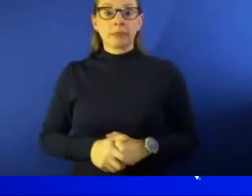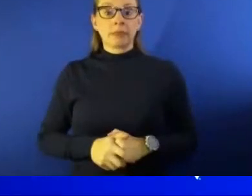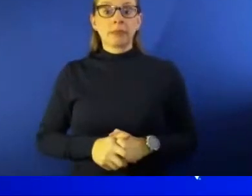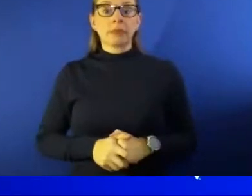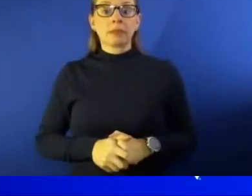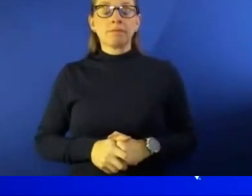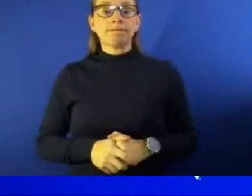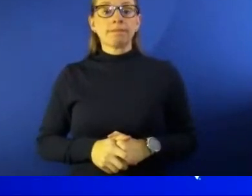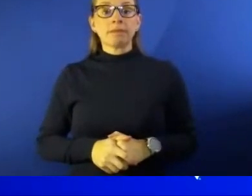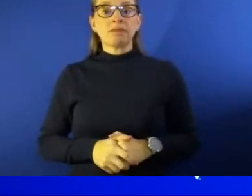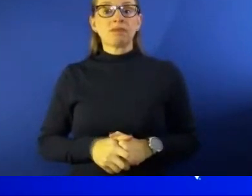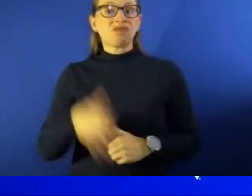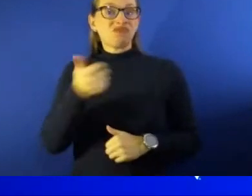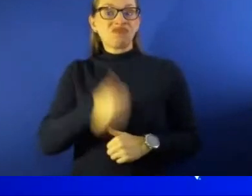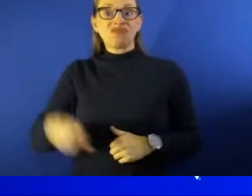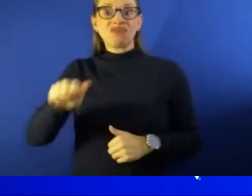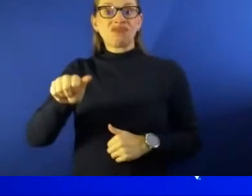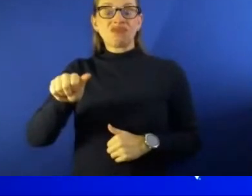Are there any